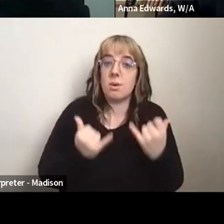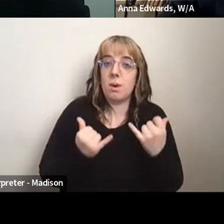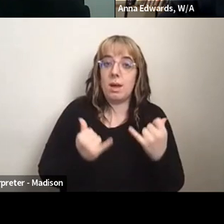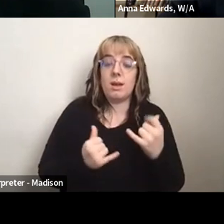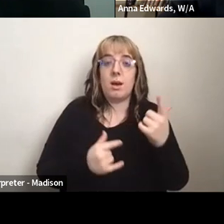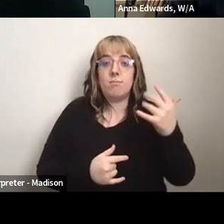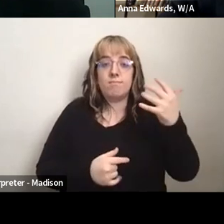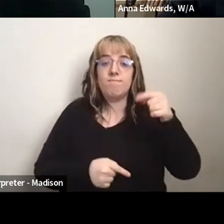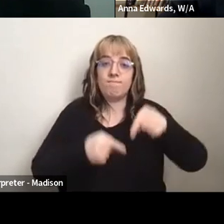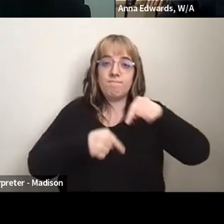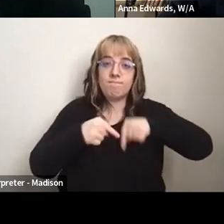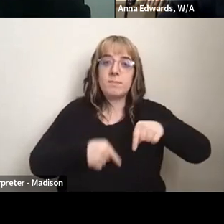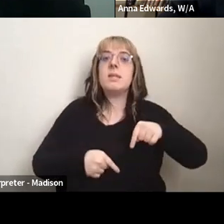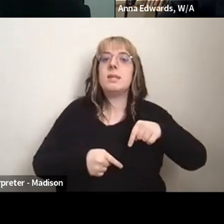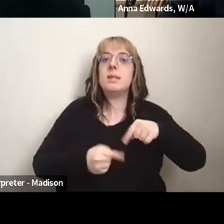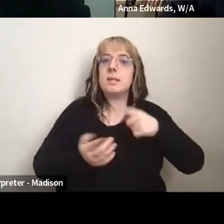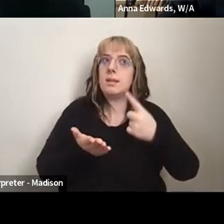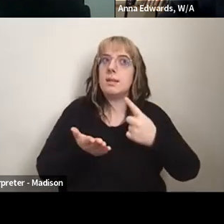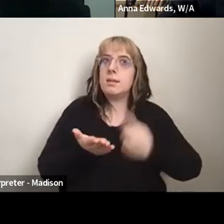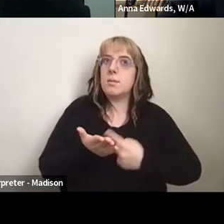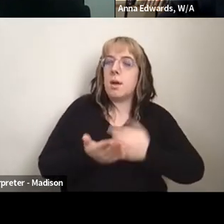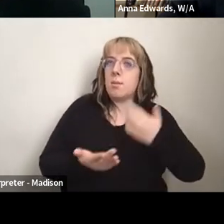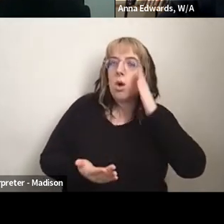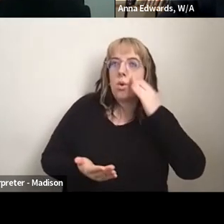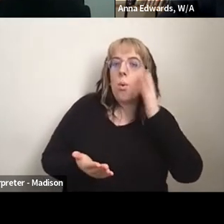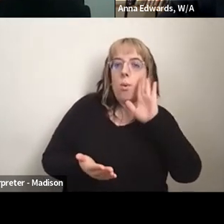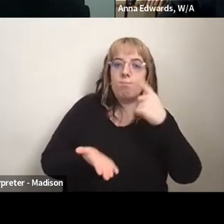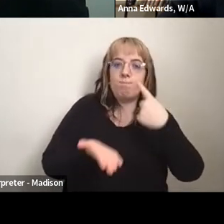back to, and at some time, I know I'm going to talk about this later,